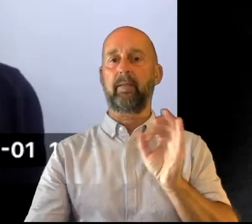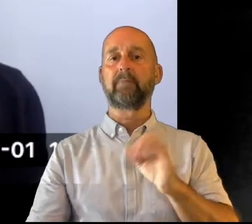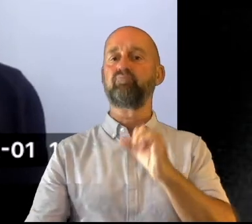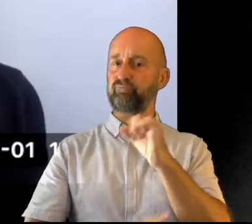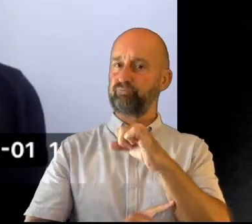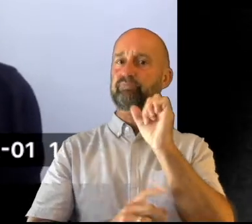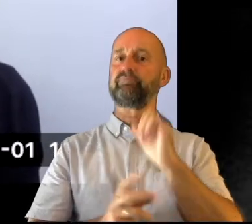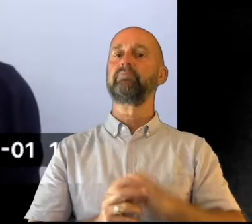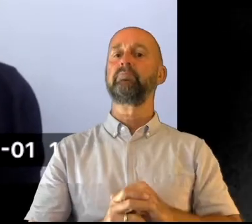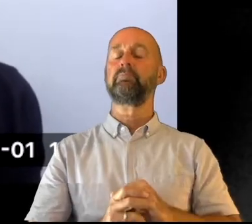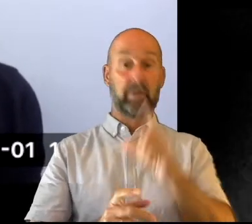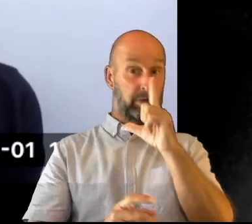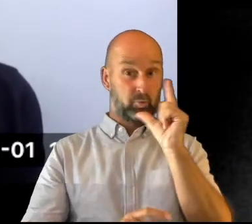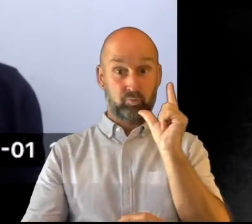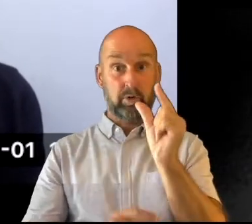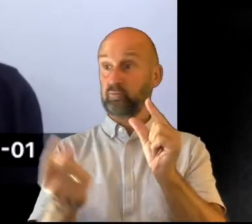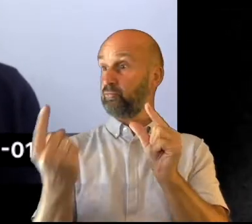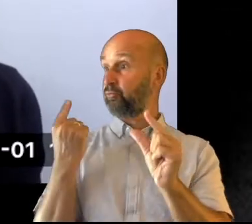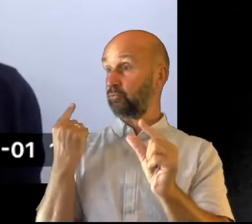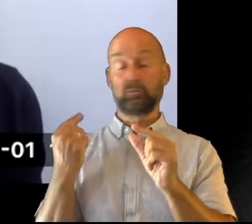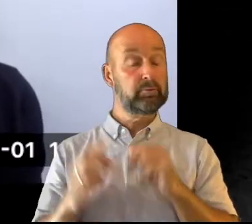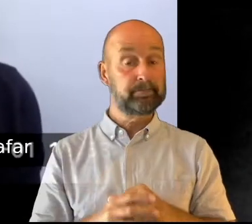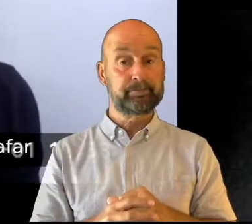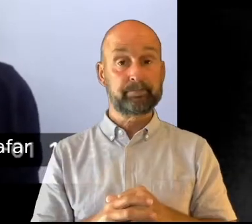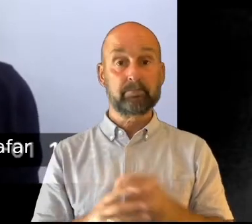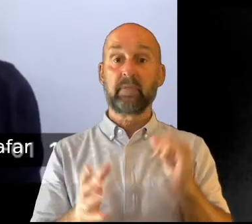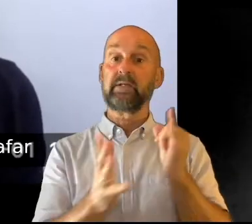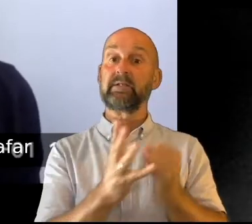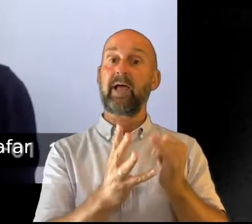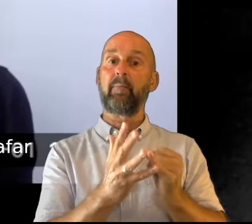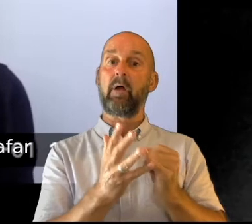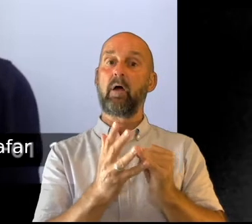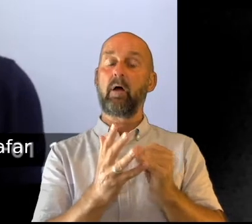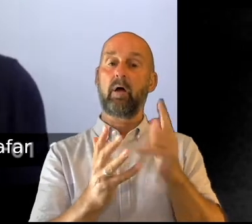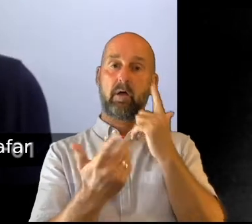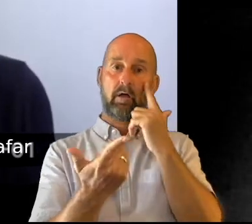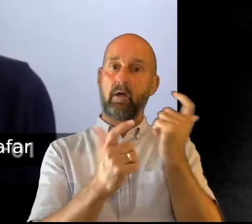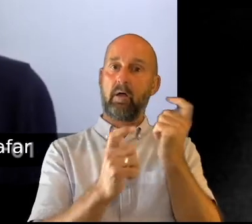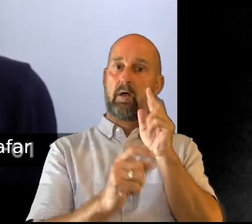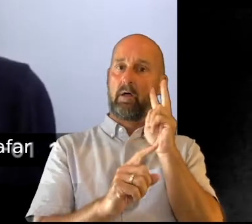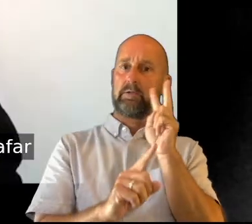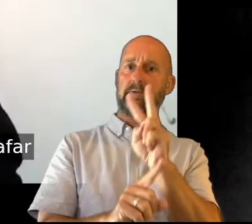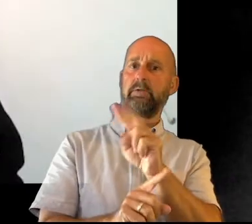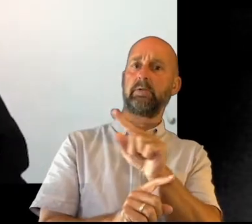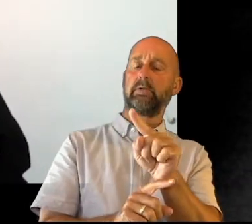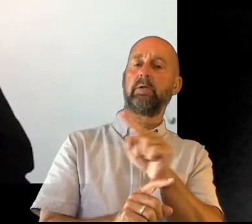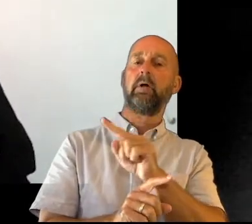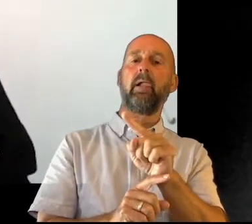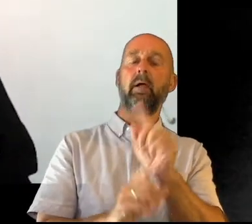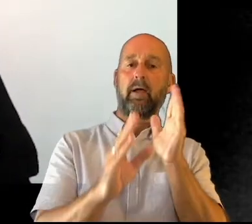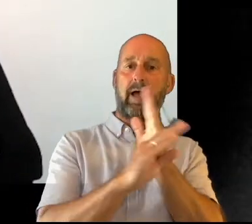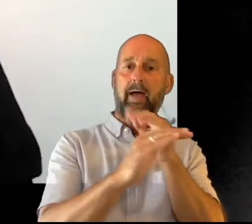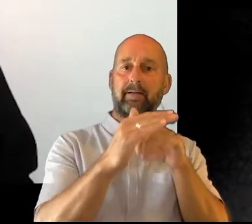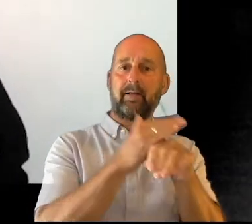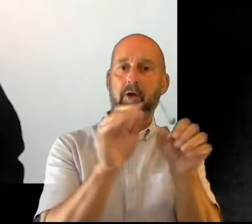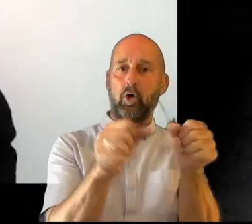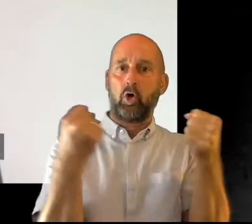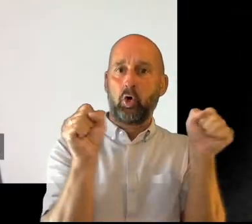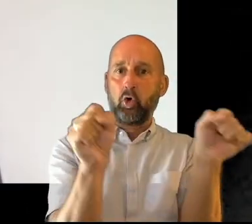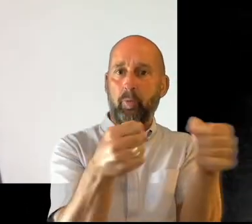nods. He runs once she's gone. Samrah catches a glimpse of this from afar and darts into the nearest